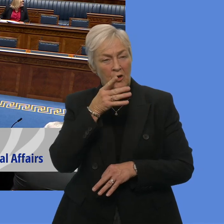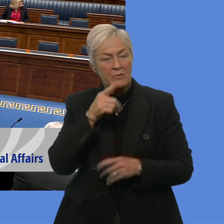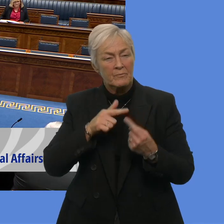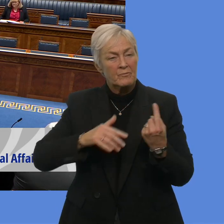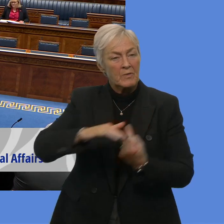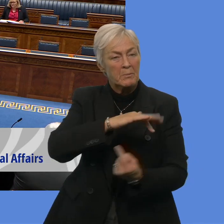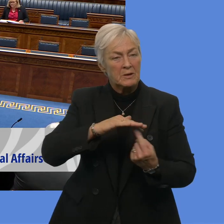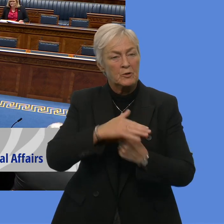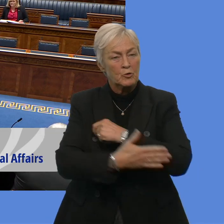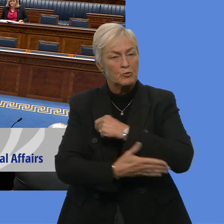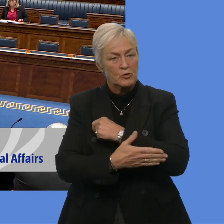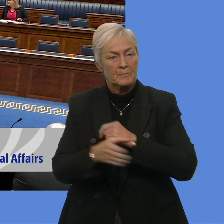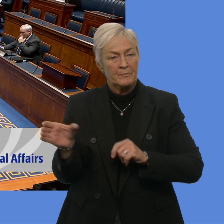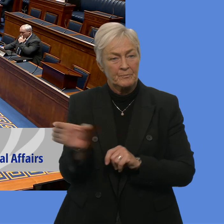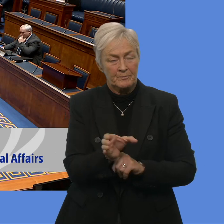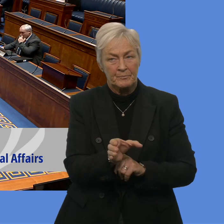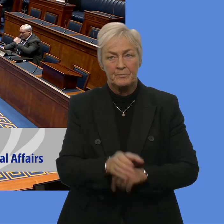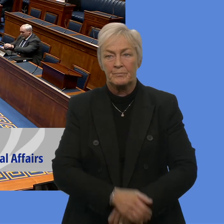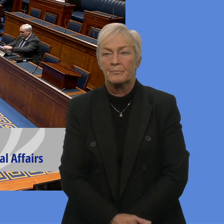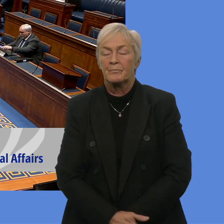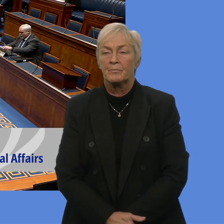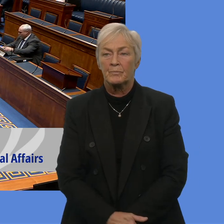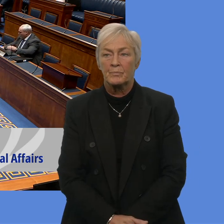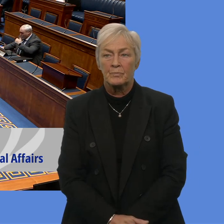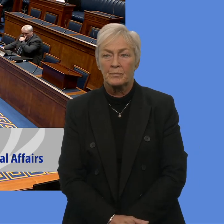Rural Affairs, and I call Andy Allen.